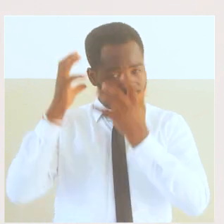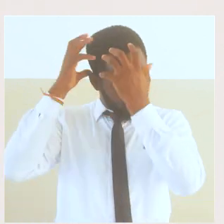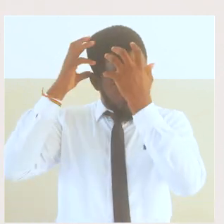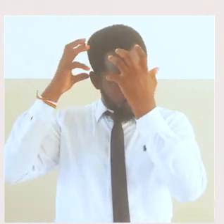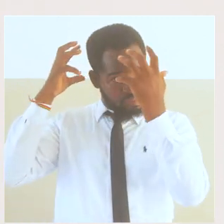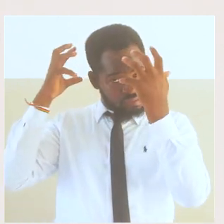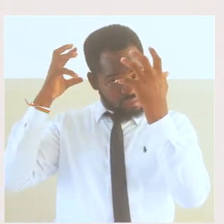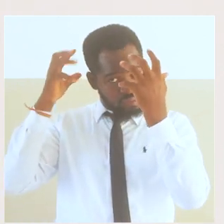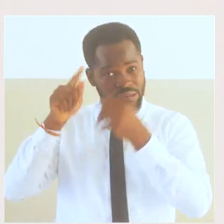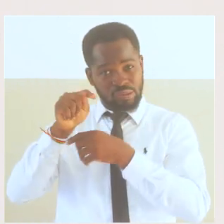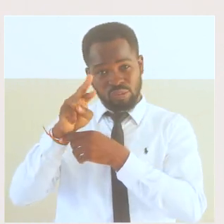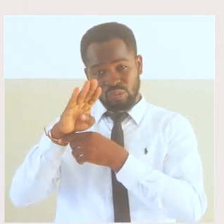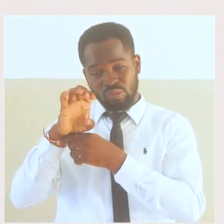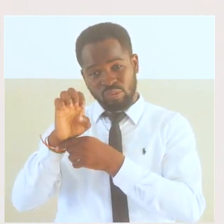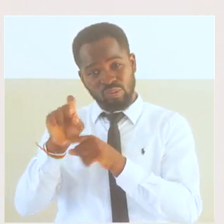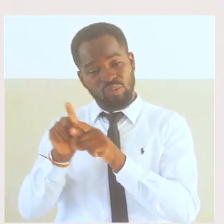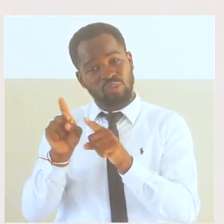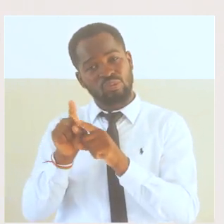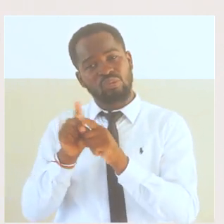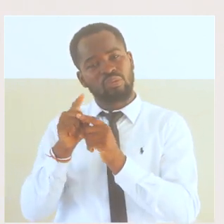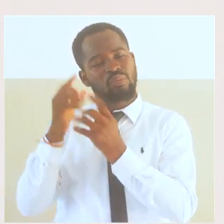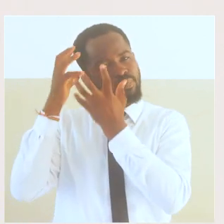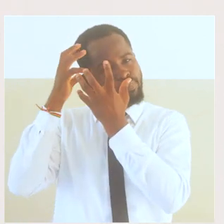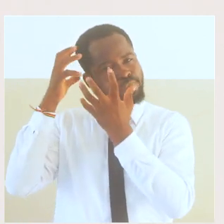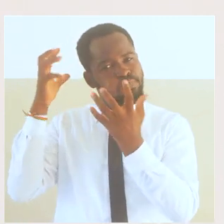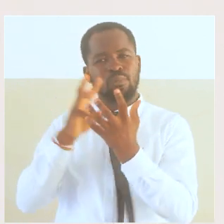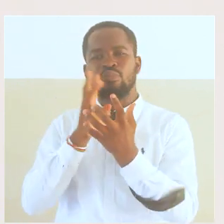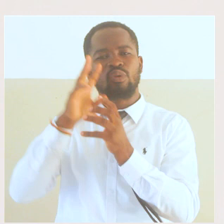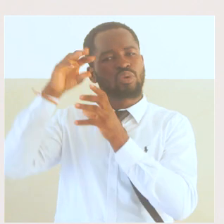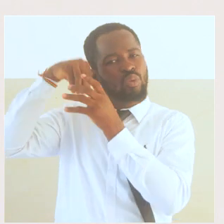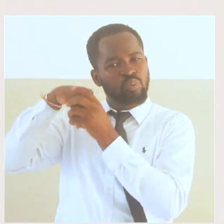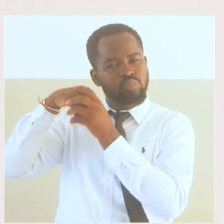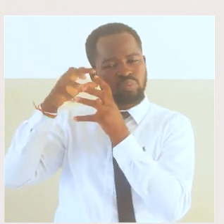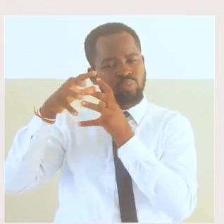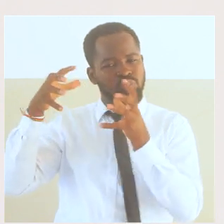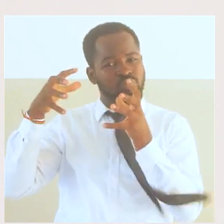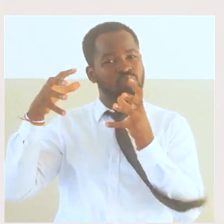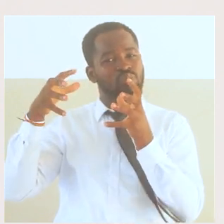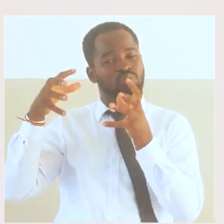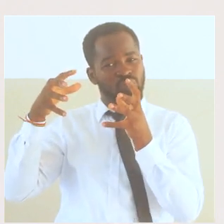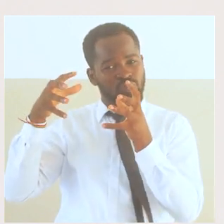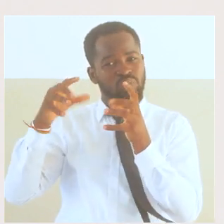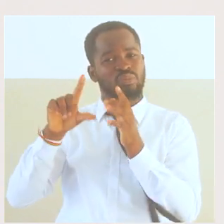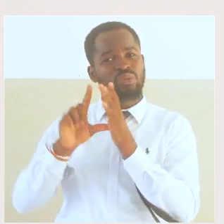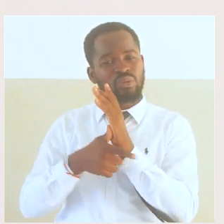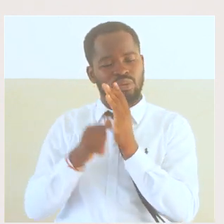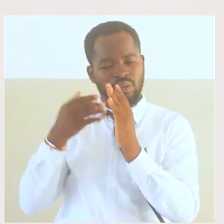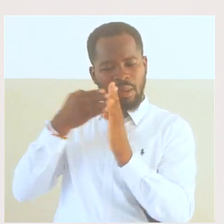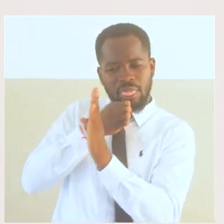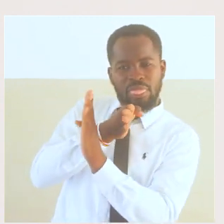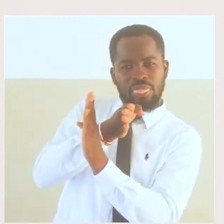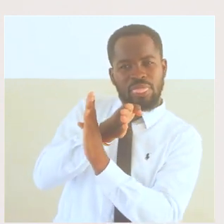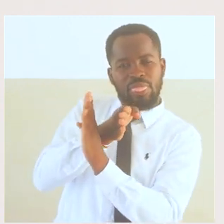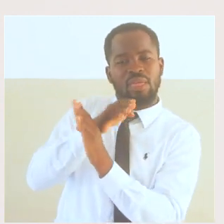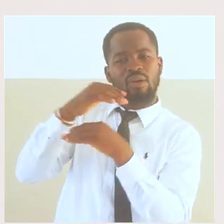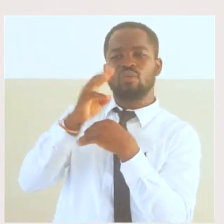we surgically put a tube in to divert the flow. So the flow of the fluid will bypass where the obstruction is and then go